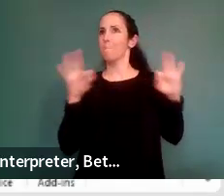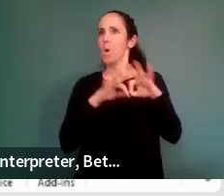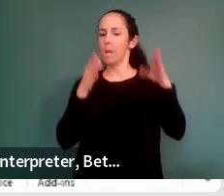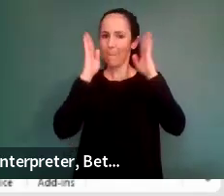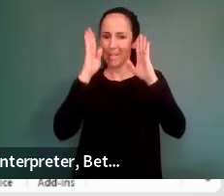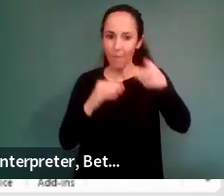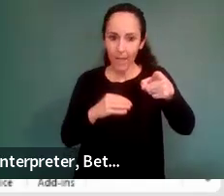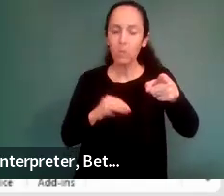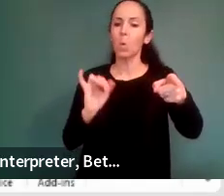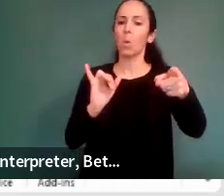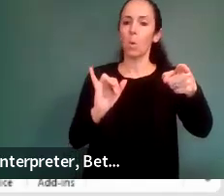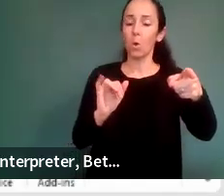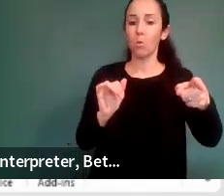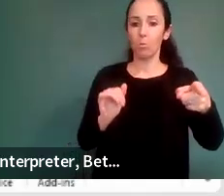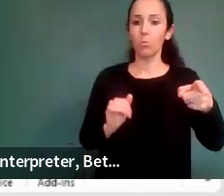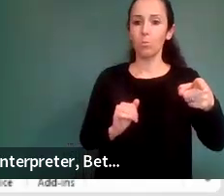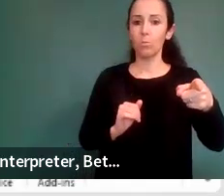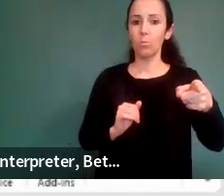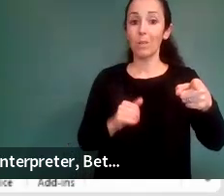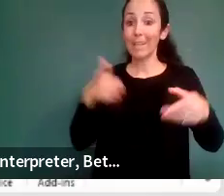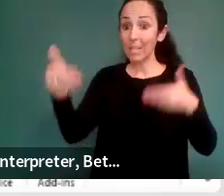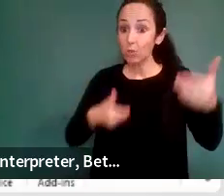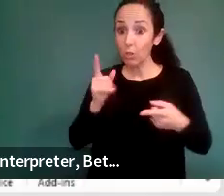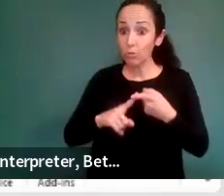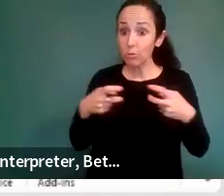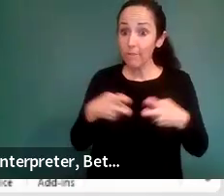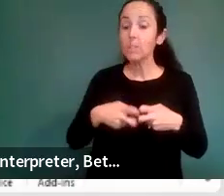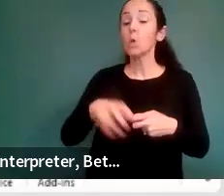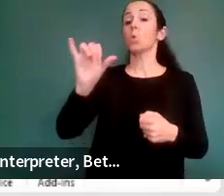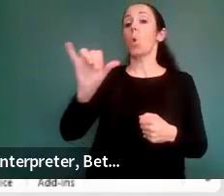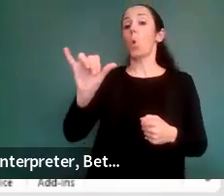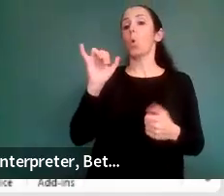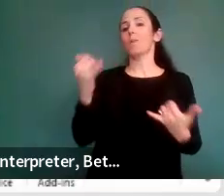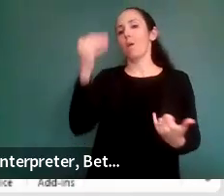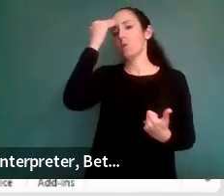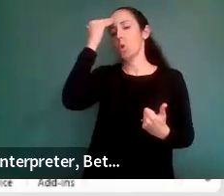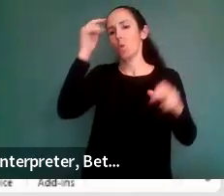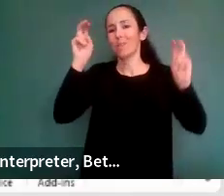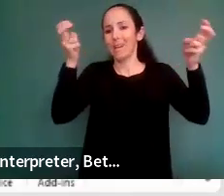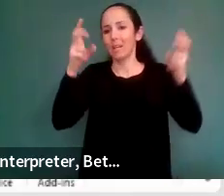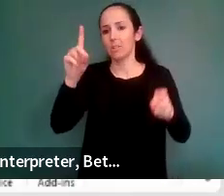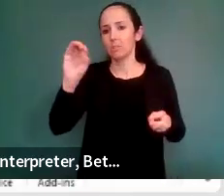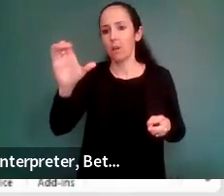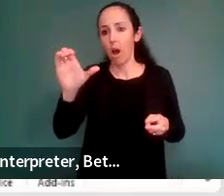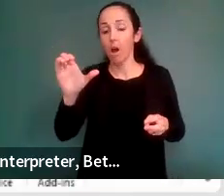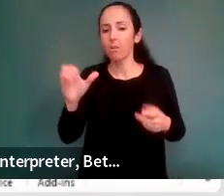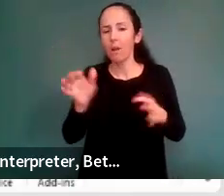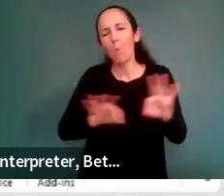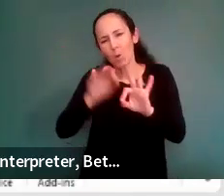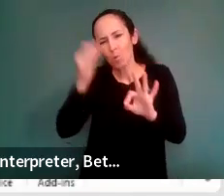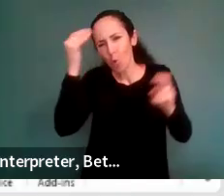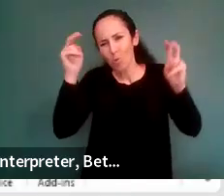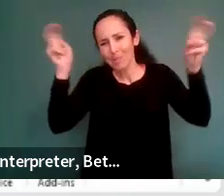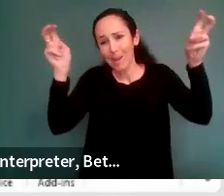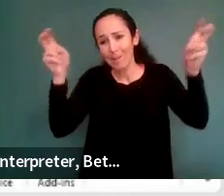heading level 1 introduction to physics. This is the introduction to physics. This is the title of this document. You probably should pay attention to the content